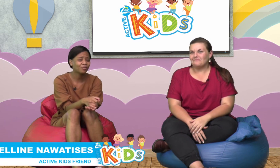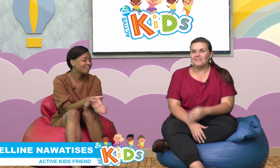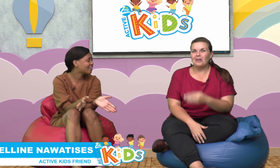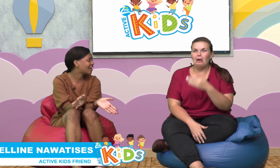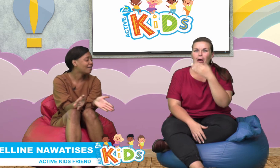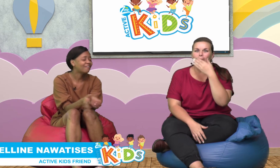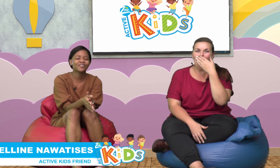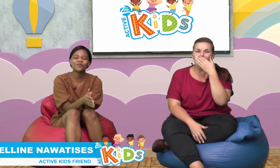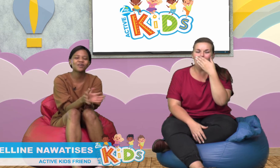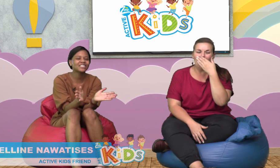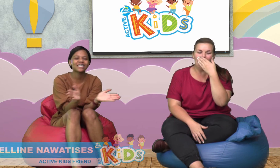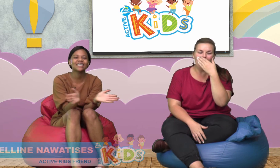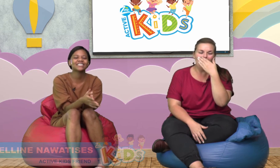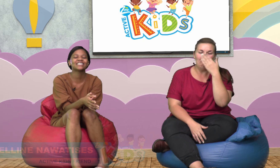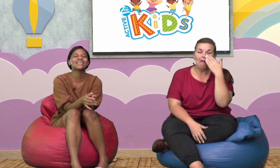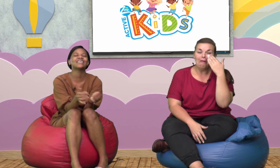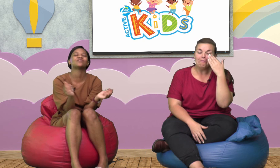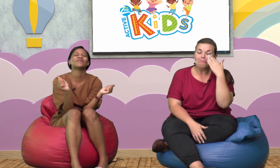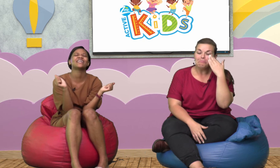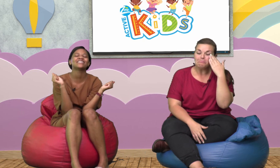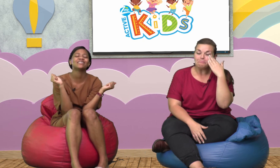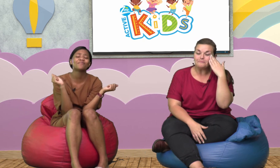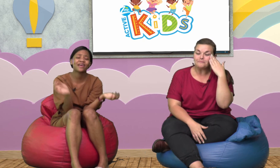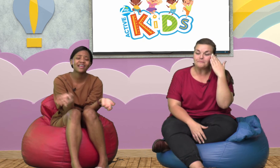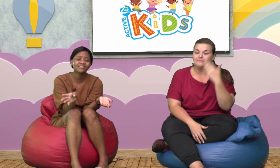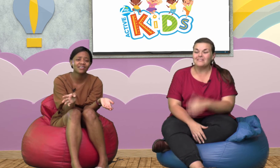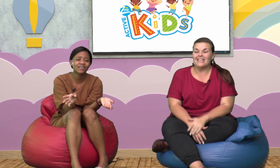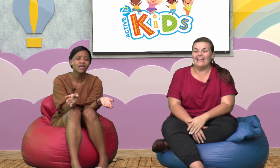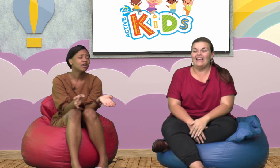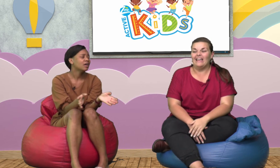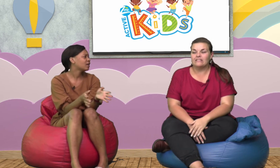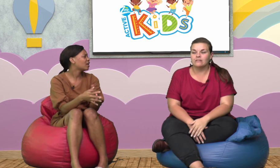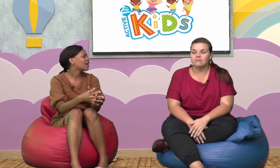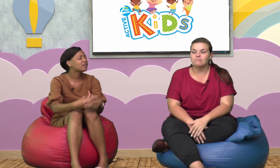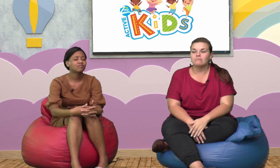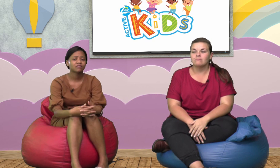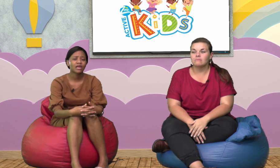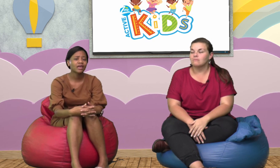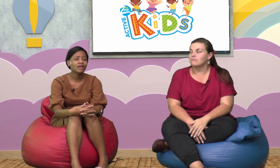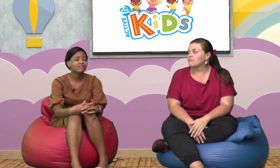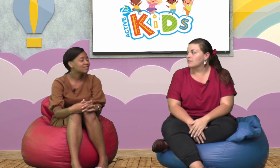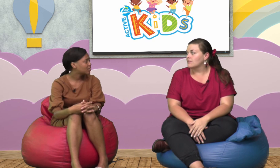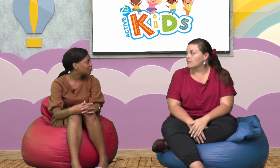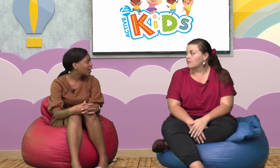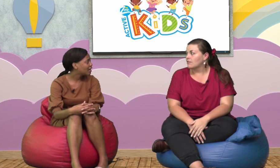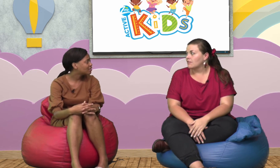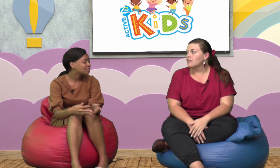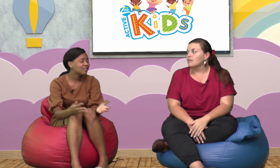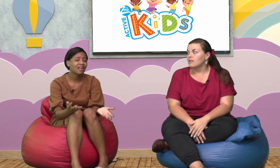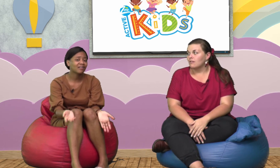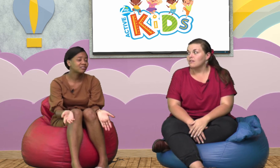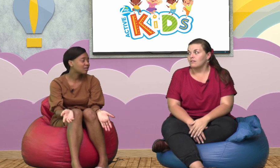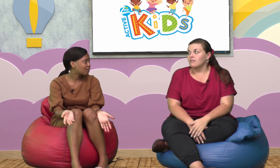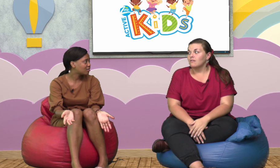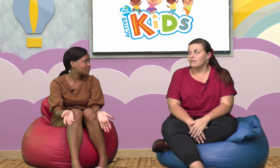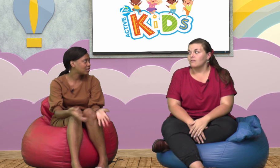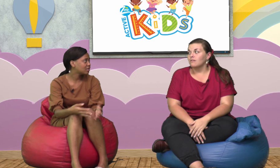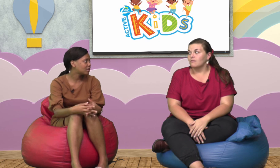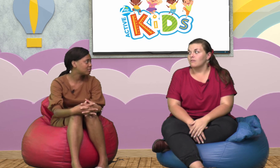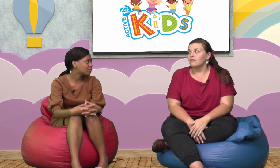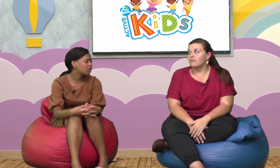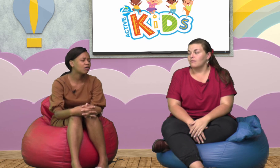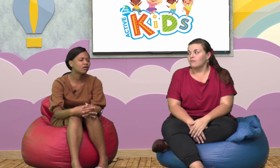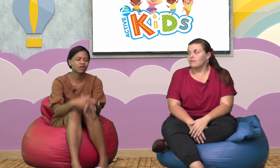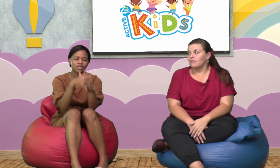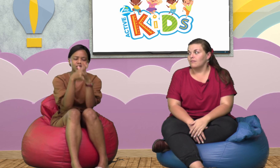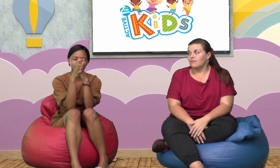juffrou Mutsa. Ah! Sy is maar net die beste. Sy is. En ek is teenoor die einde, is dit die laaste klasie en dan